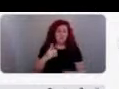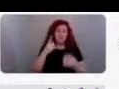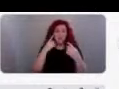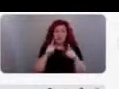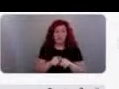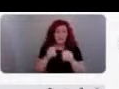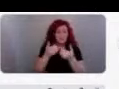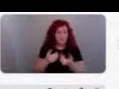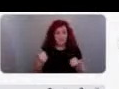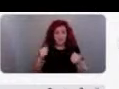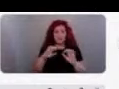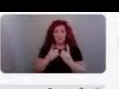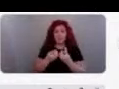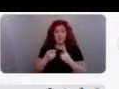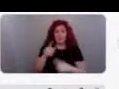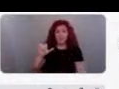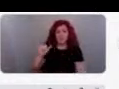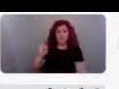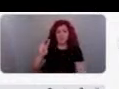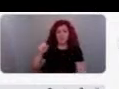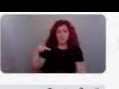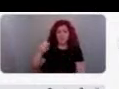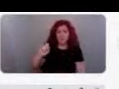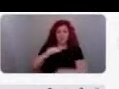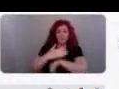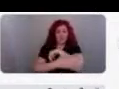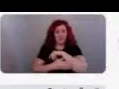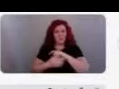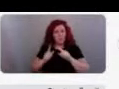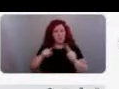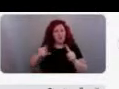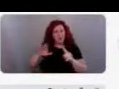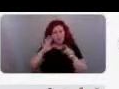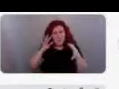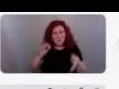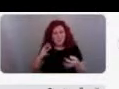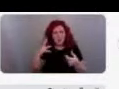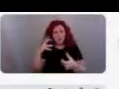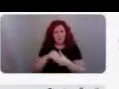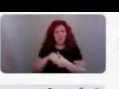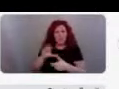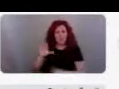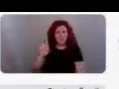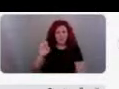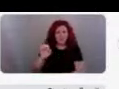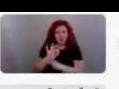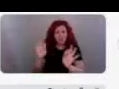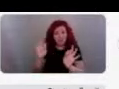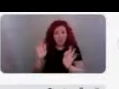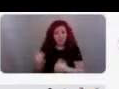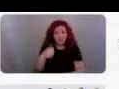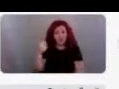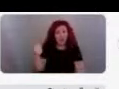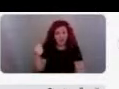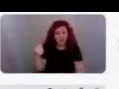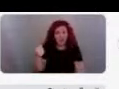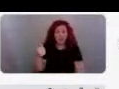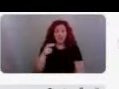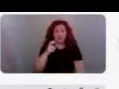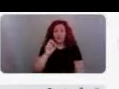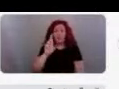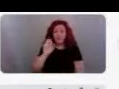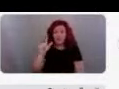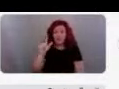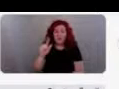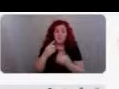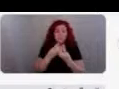district from yavapai county however i am distressed by their decision to include carefree in yet another rural district